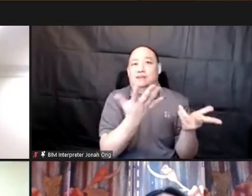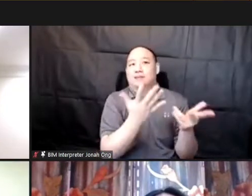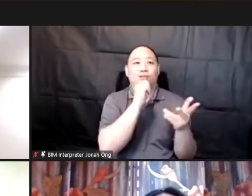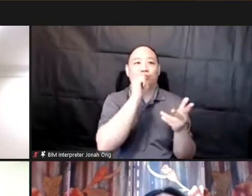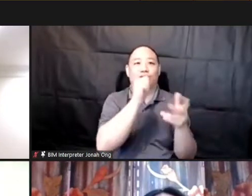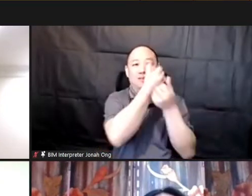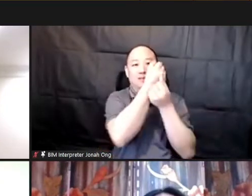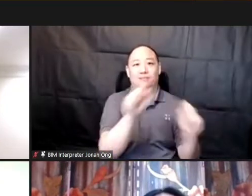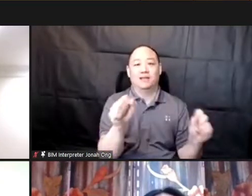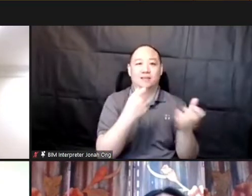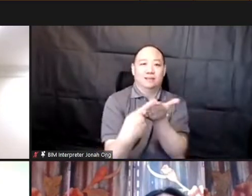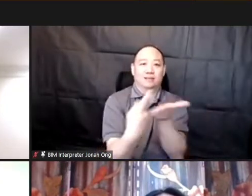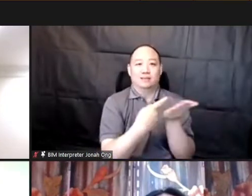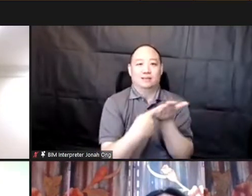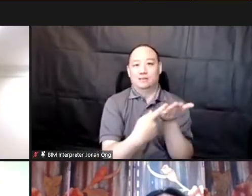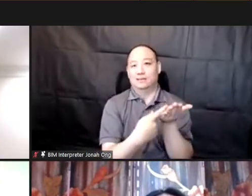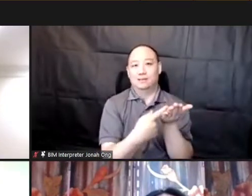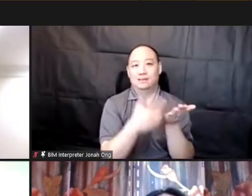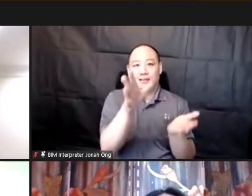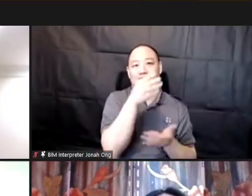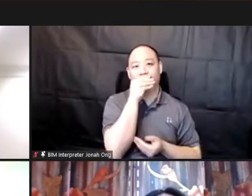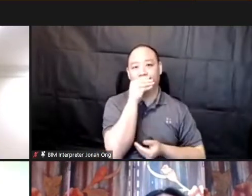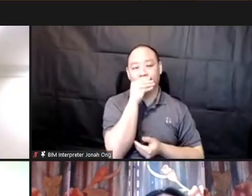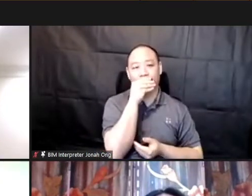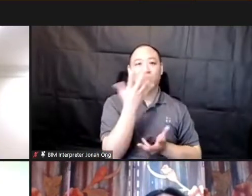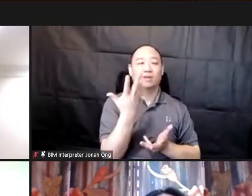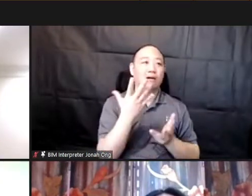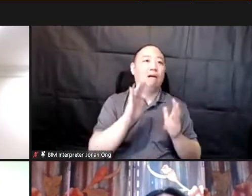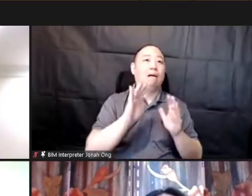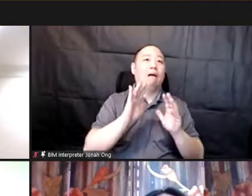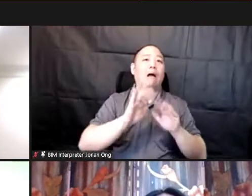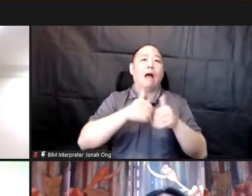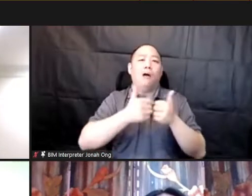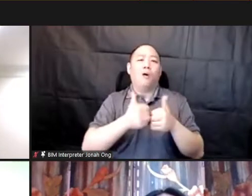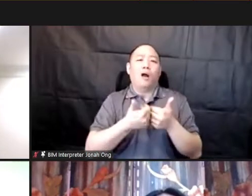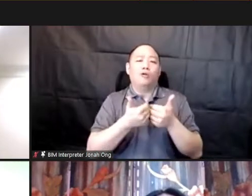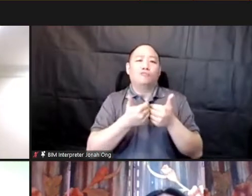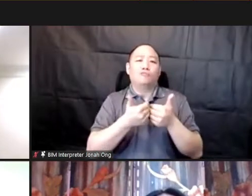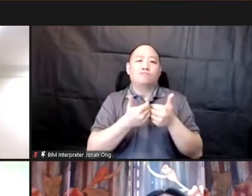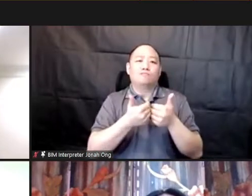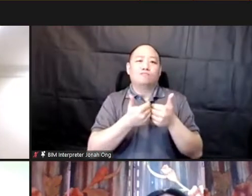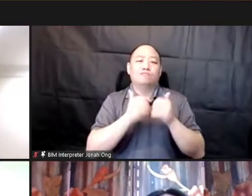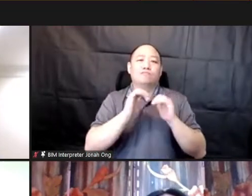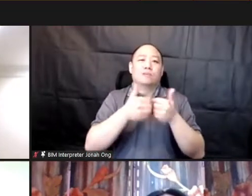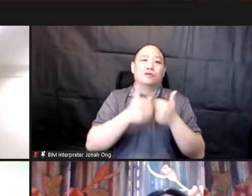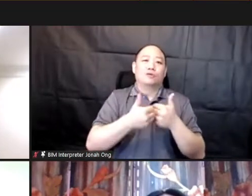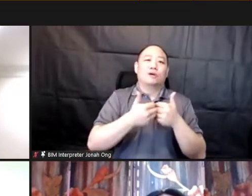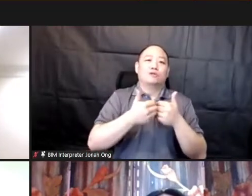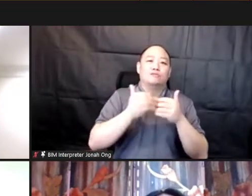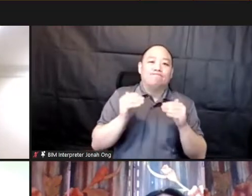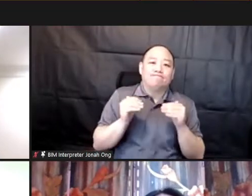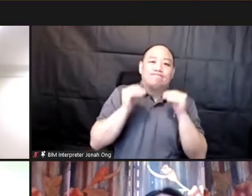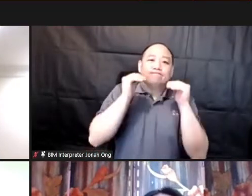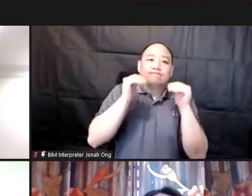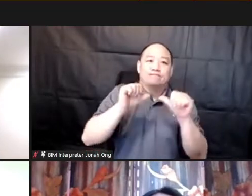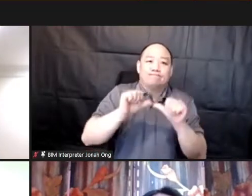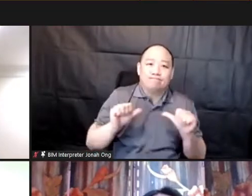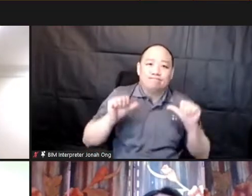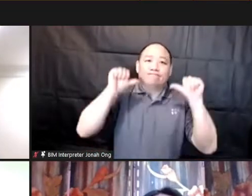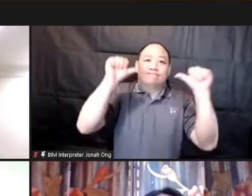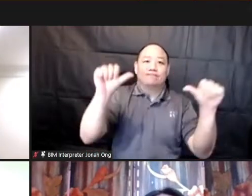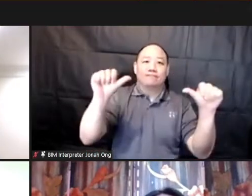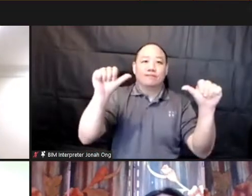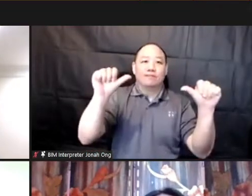here? And I think, what does this healthy Malaysia look like? I think it's a healthily diverse Malaysia is one full of contest.